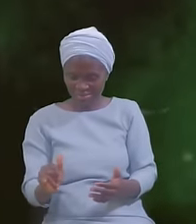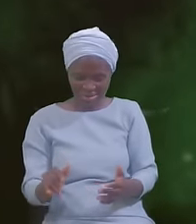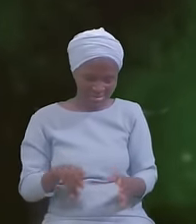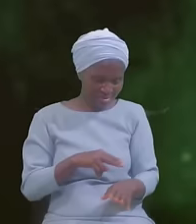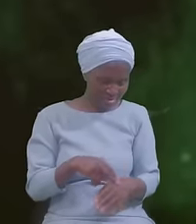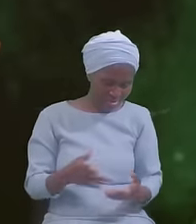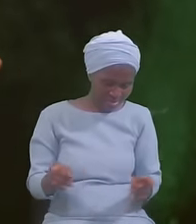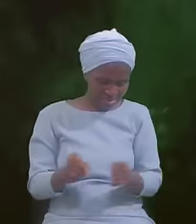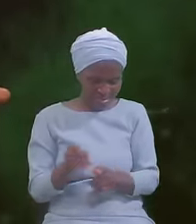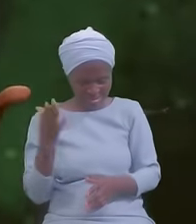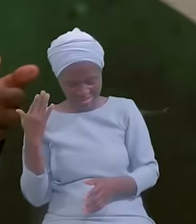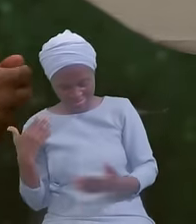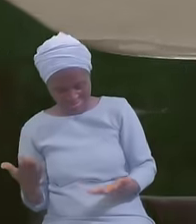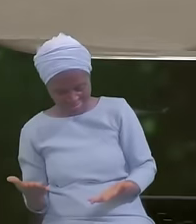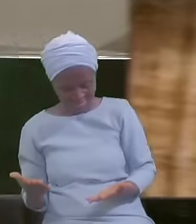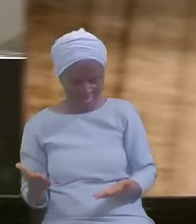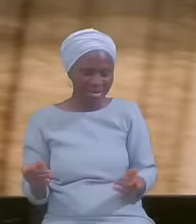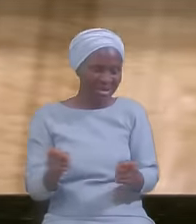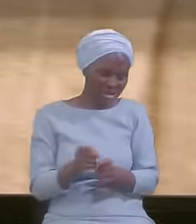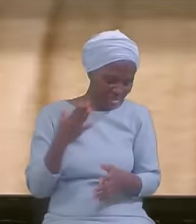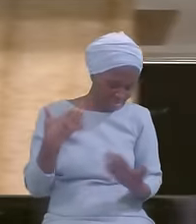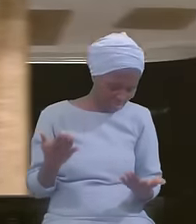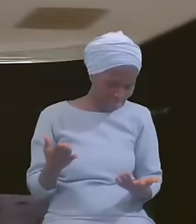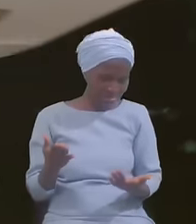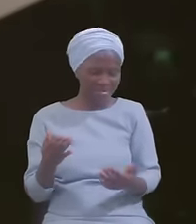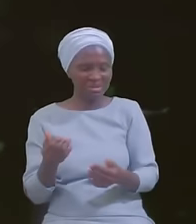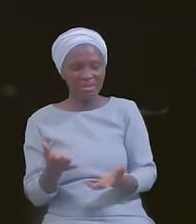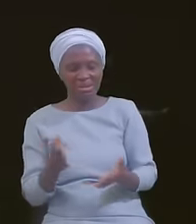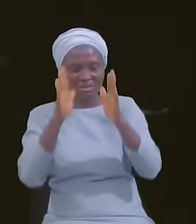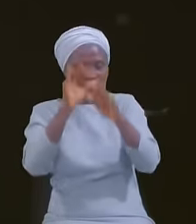normal, day-to-day miracle.